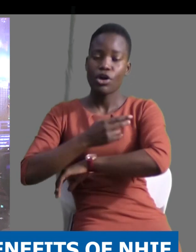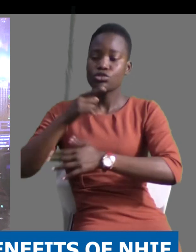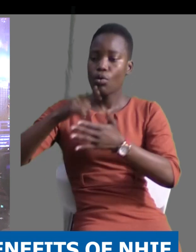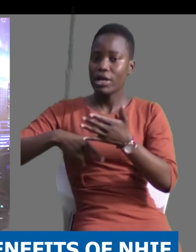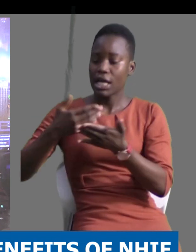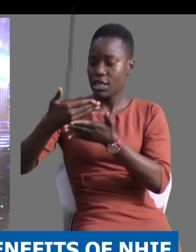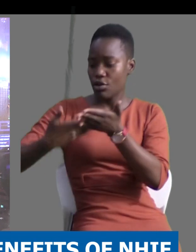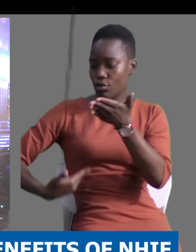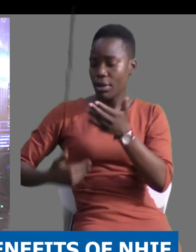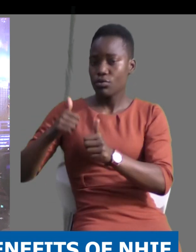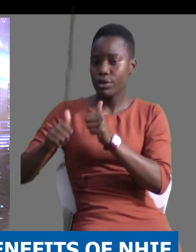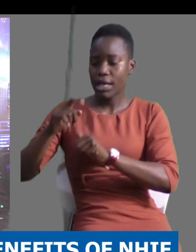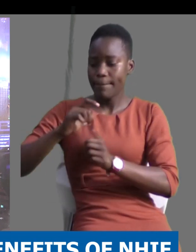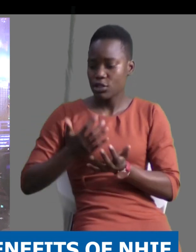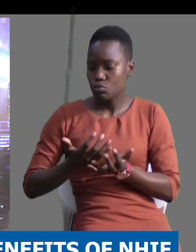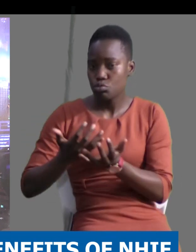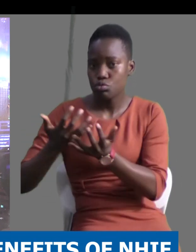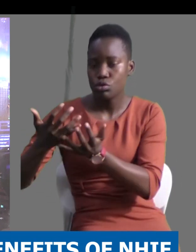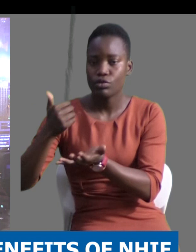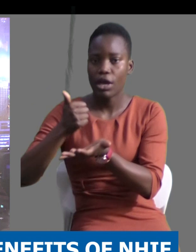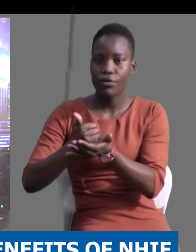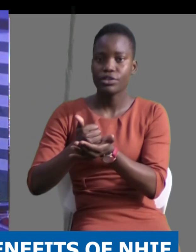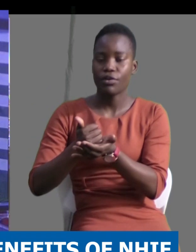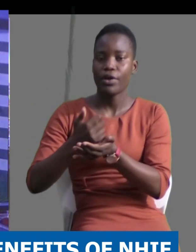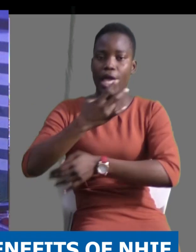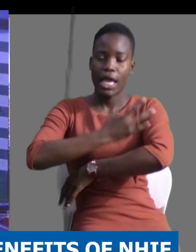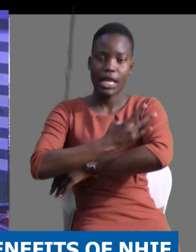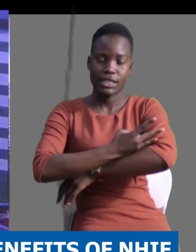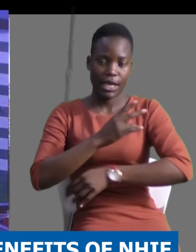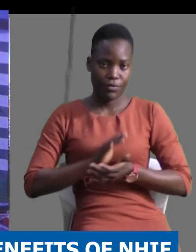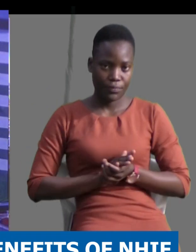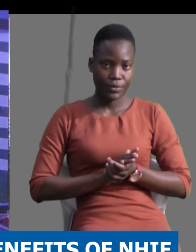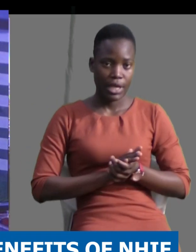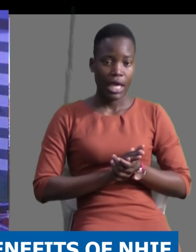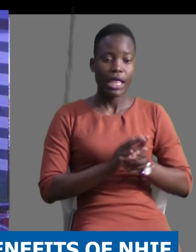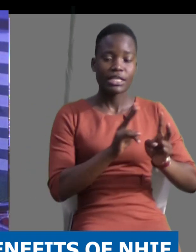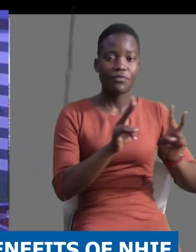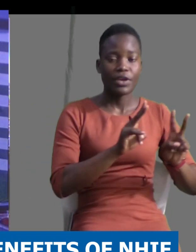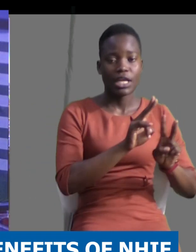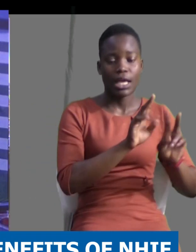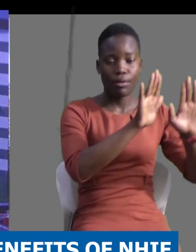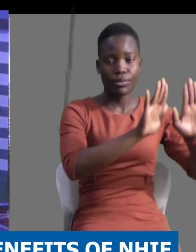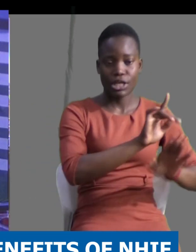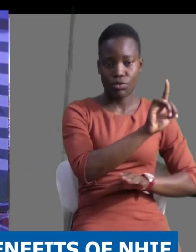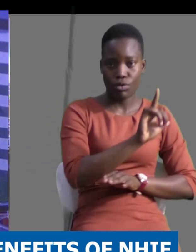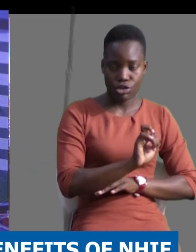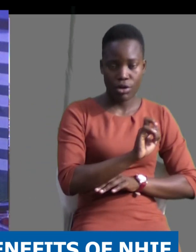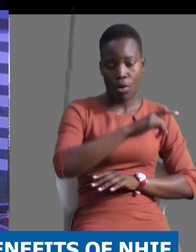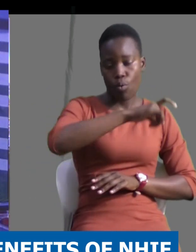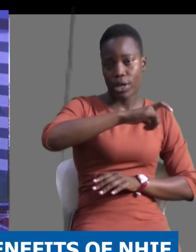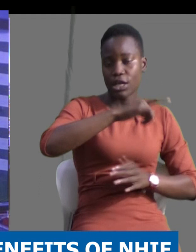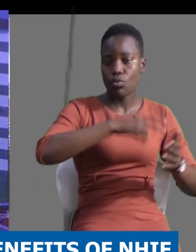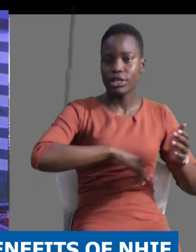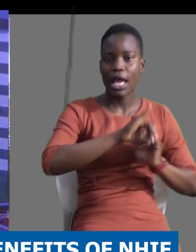from the NHIF, what are some of the things that I need to come with to do the registration? That's a very important question. What is